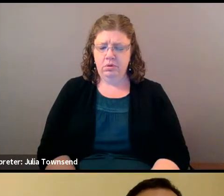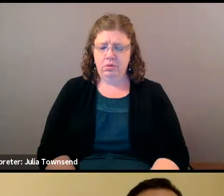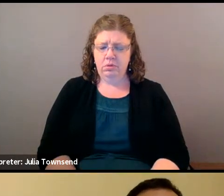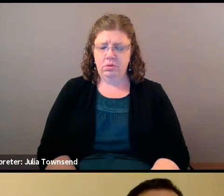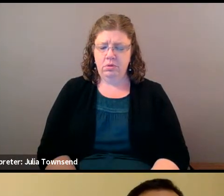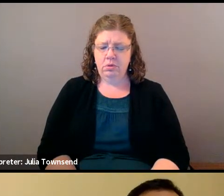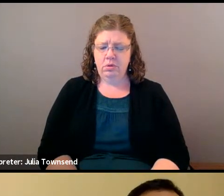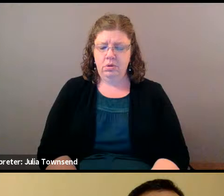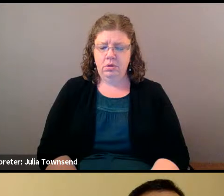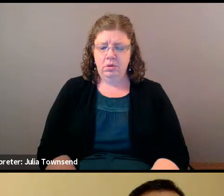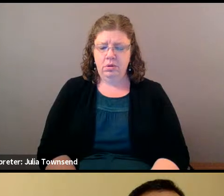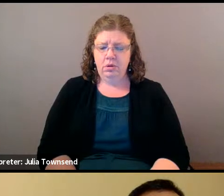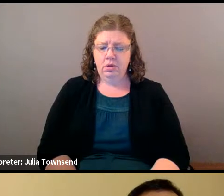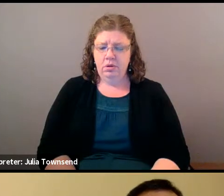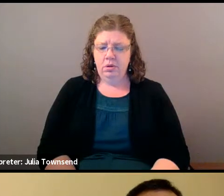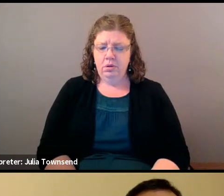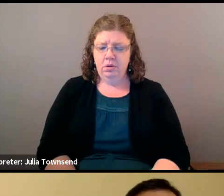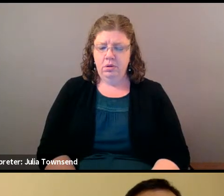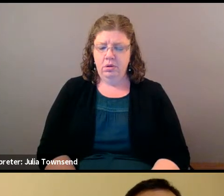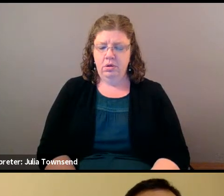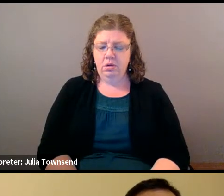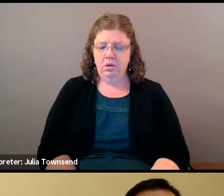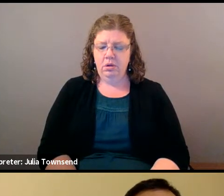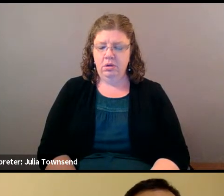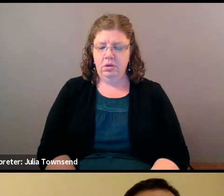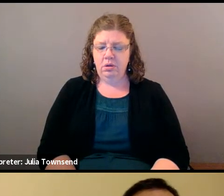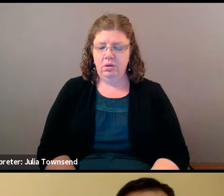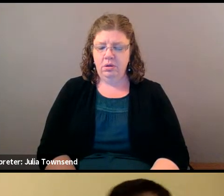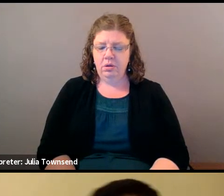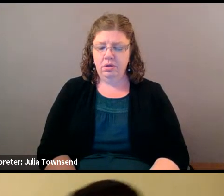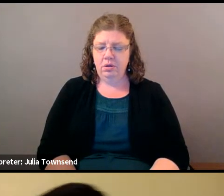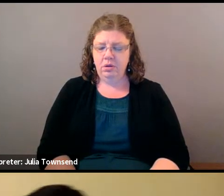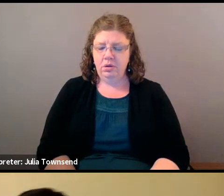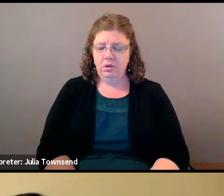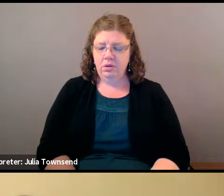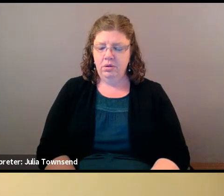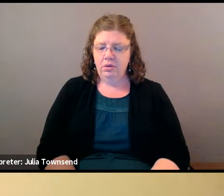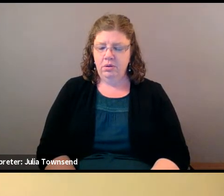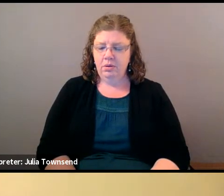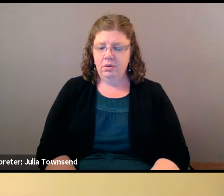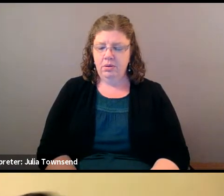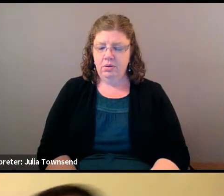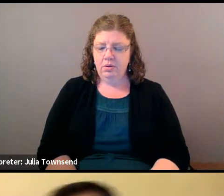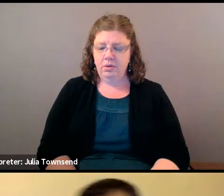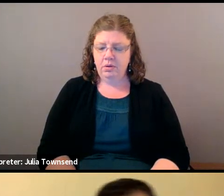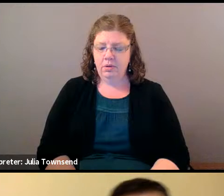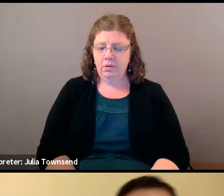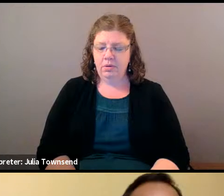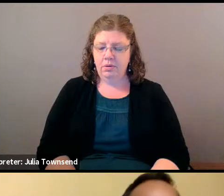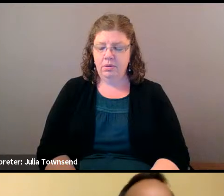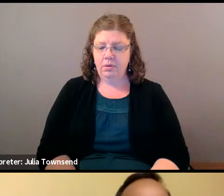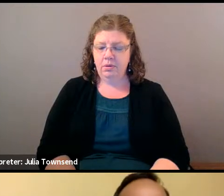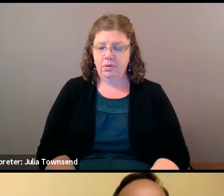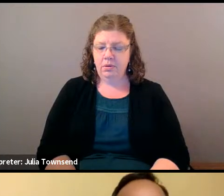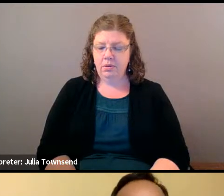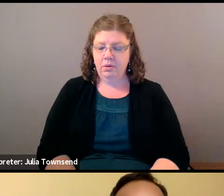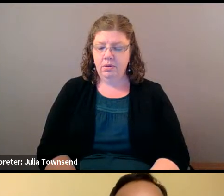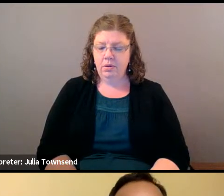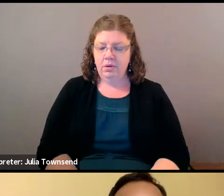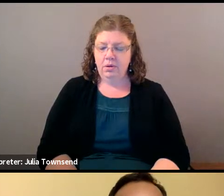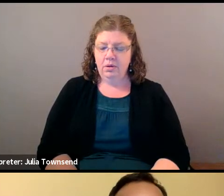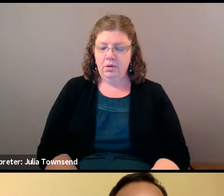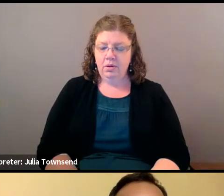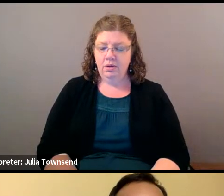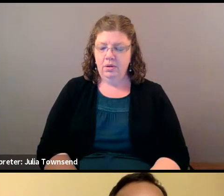Thank you, Dr. Snyder. Yeah, not only are we here to make this report on our pathway to adoption, but really